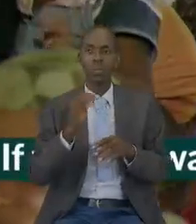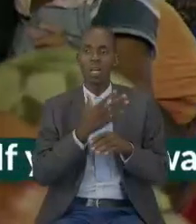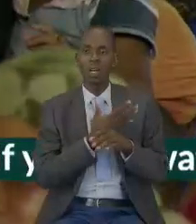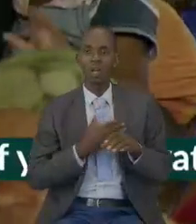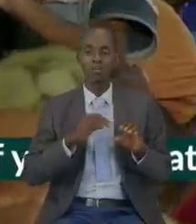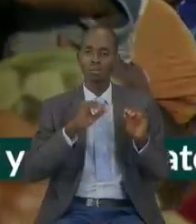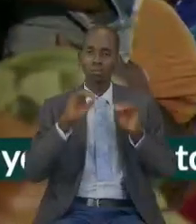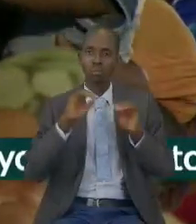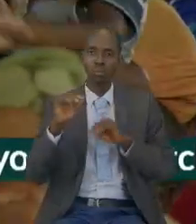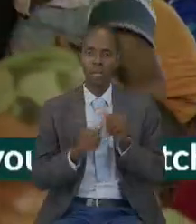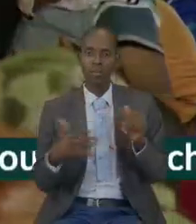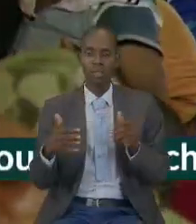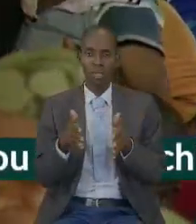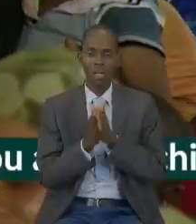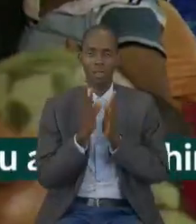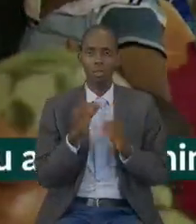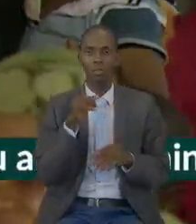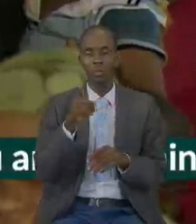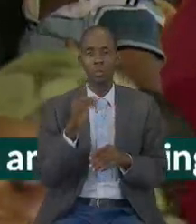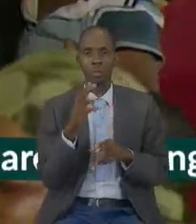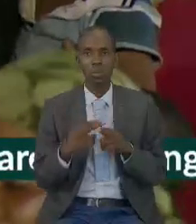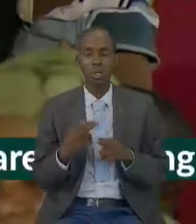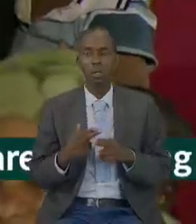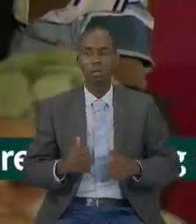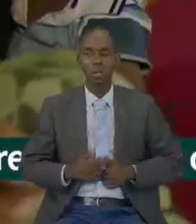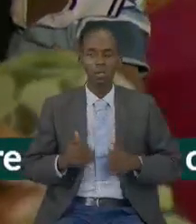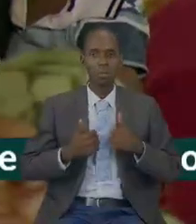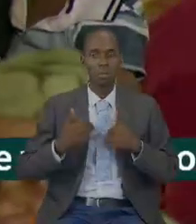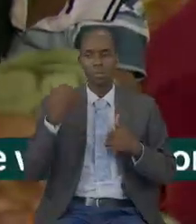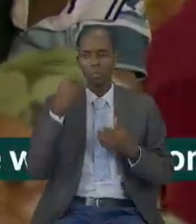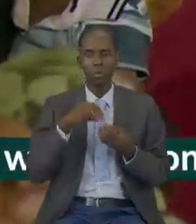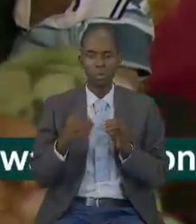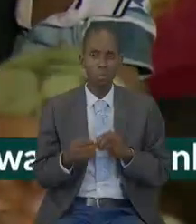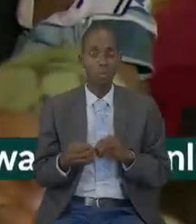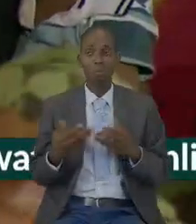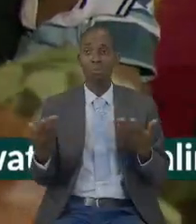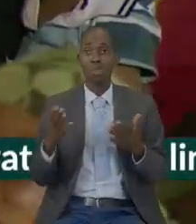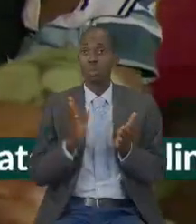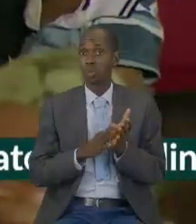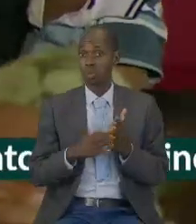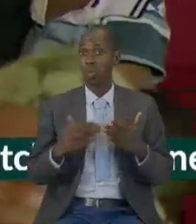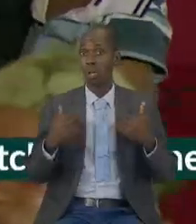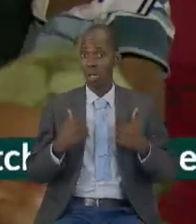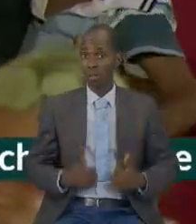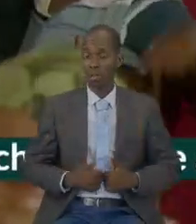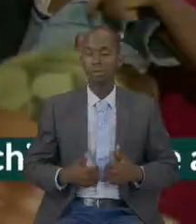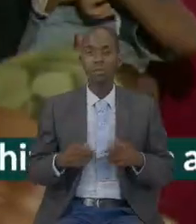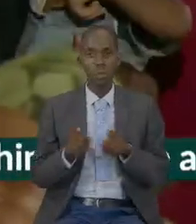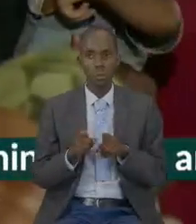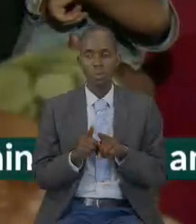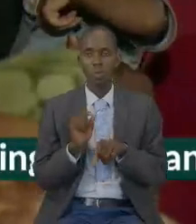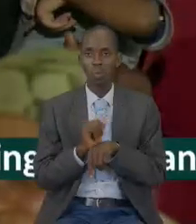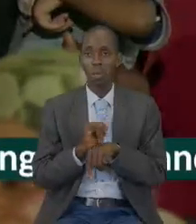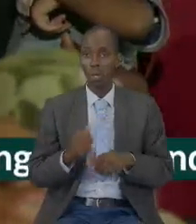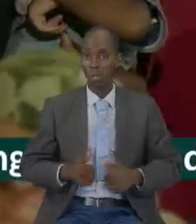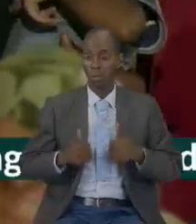quickly. Tear a clean sheet somewhere, your diary or something. Name, address, phone number. So don't